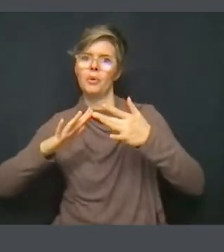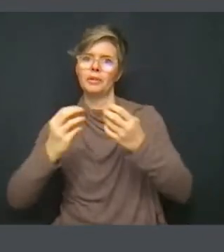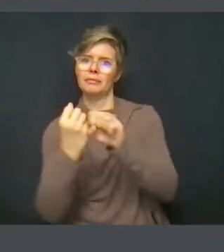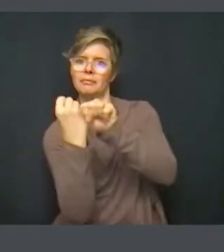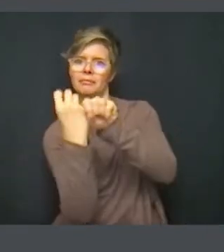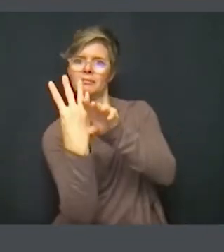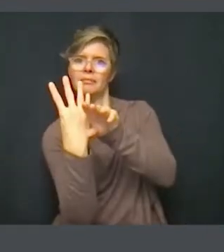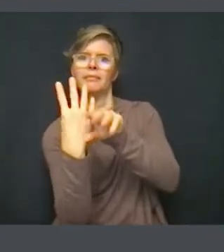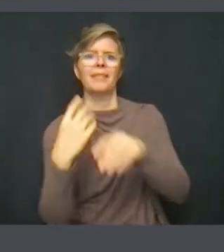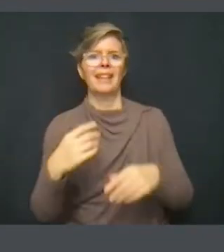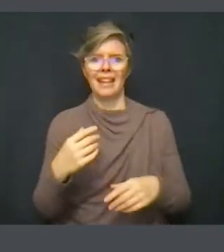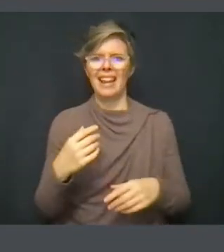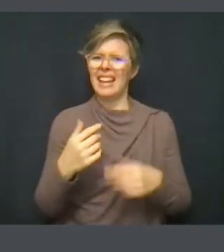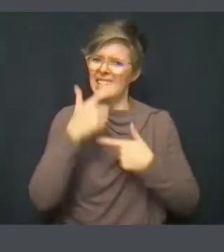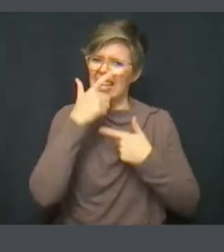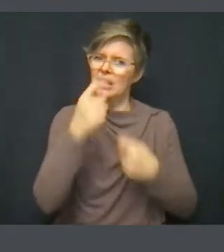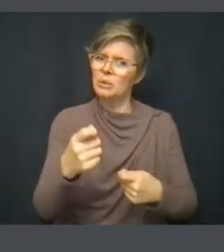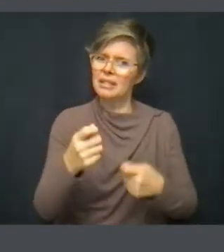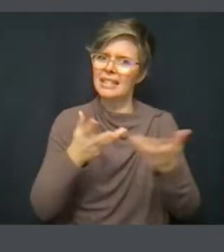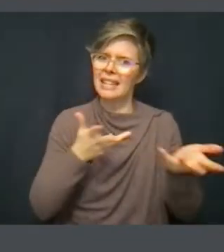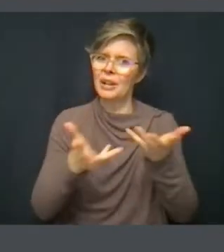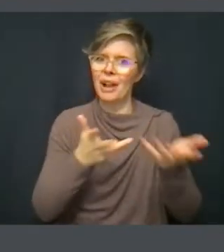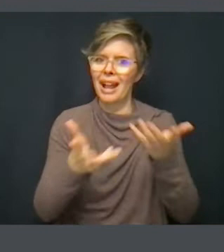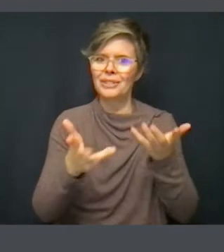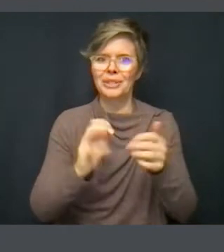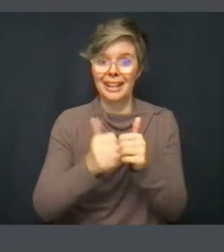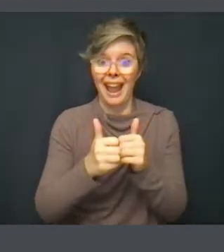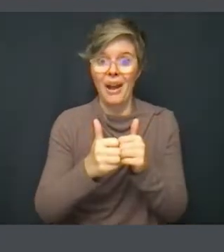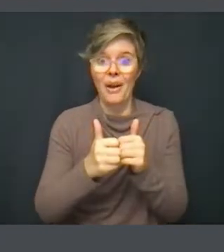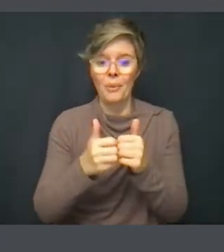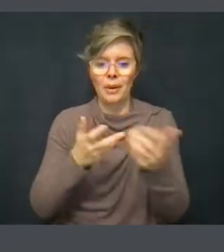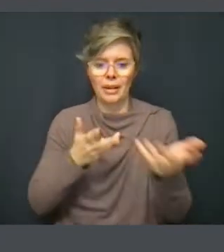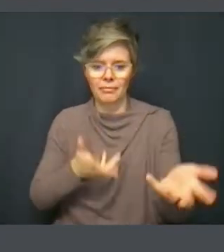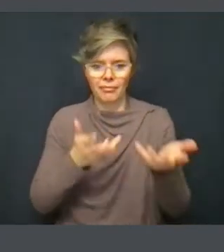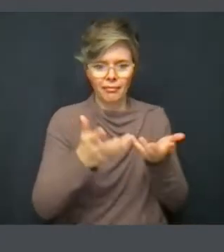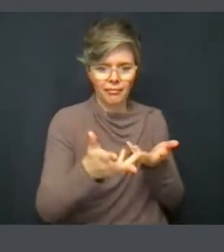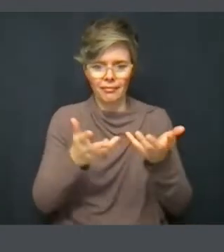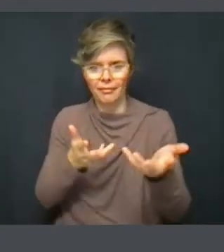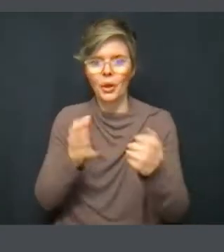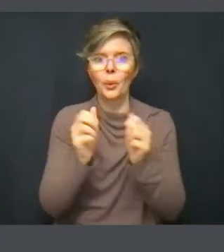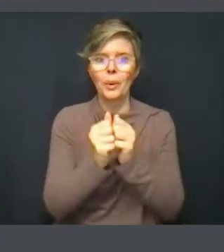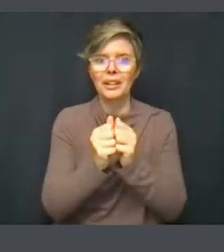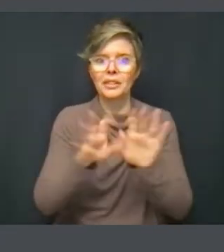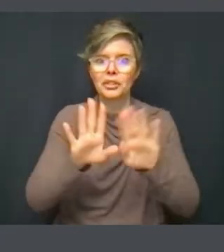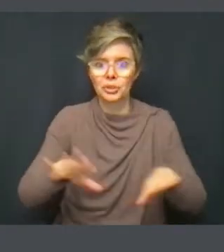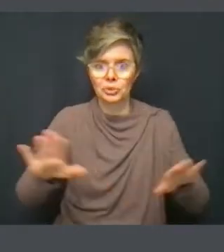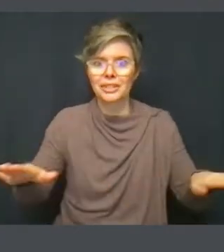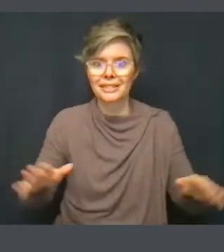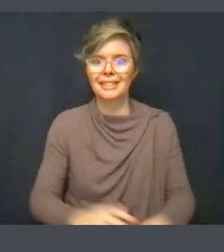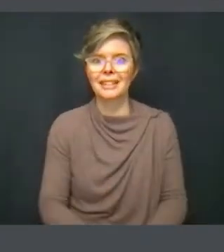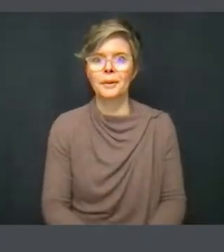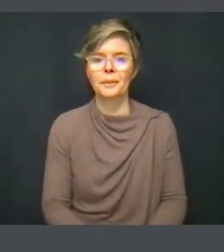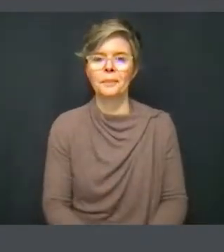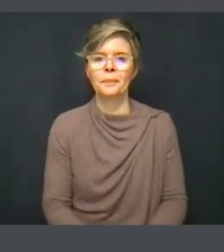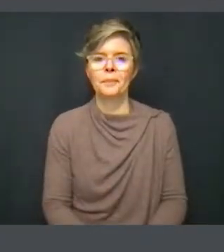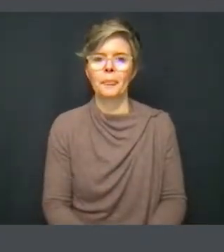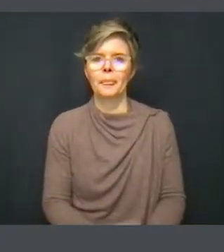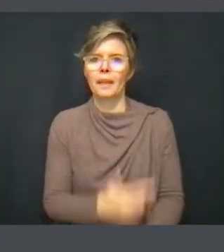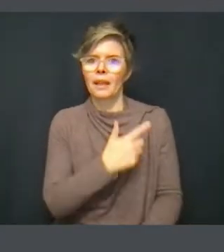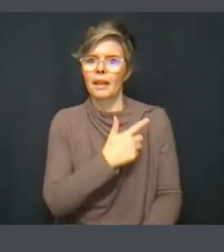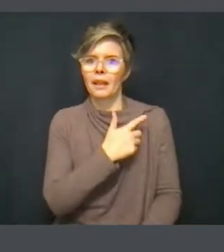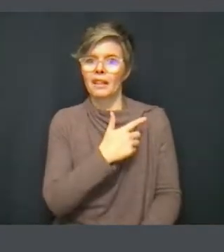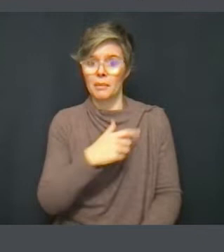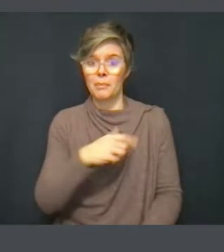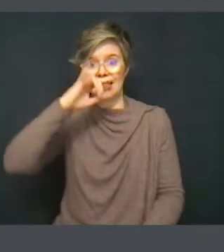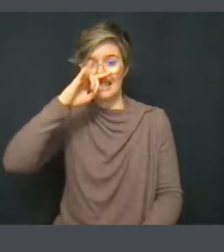with someone, right? Because us as clinicians, we're essentially sort of interrogating the kid, right?